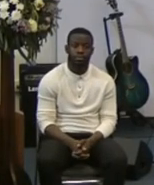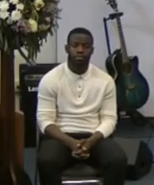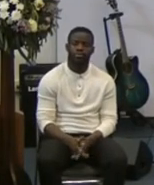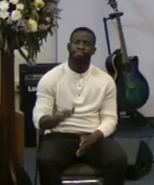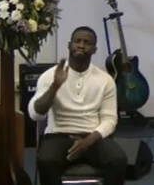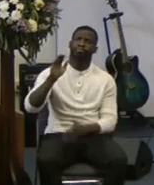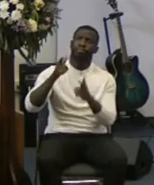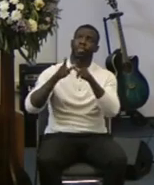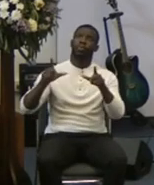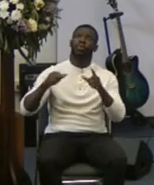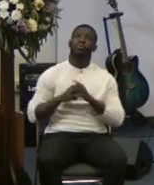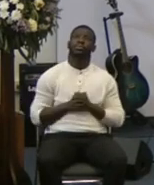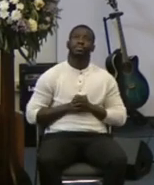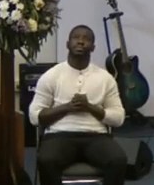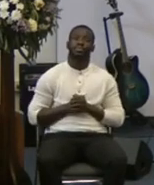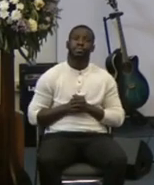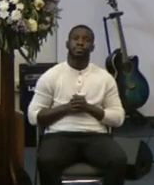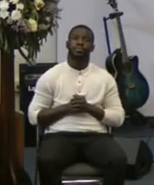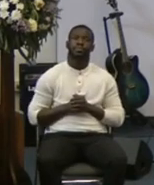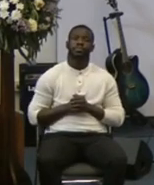Dear Lord,